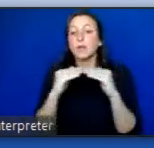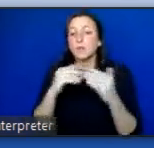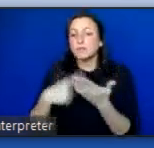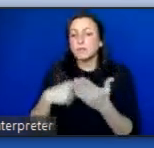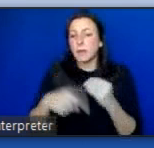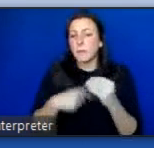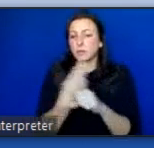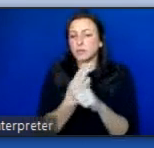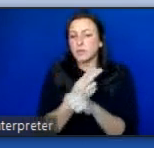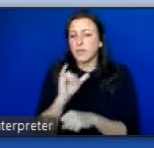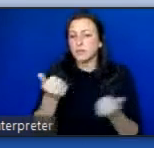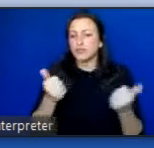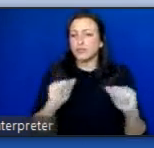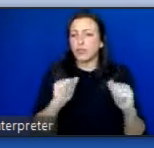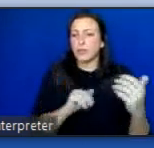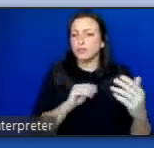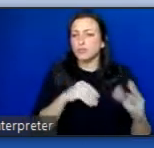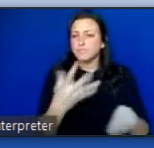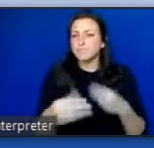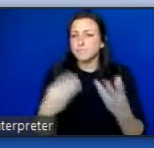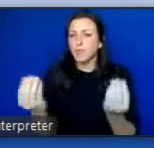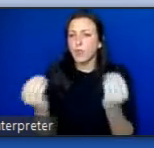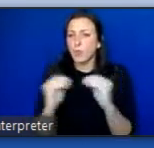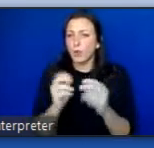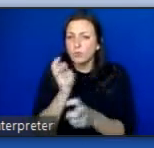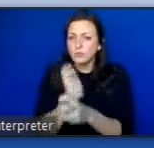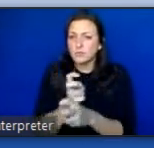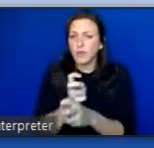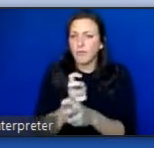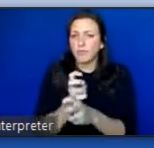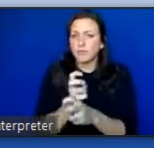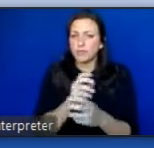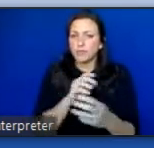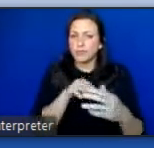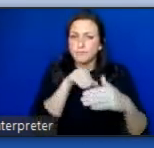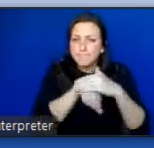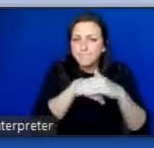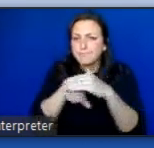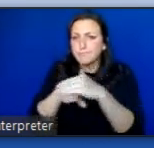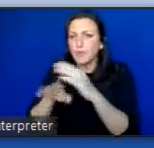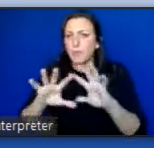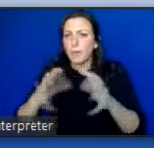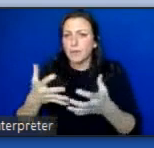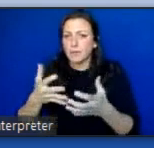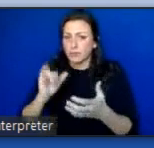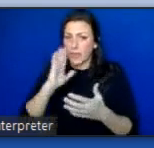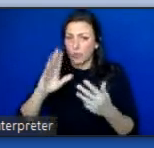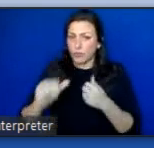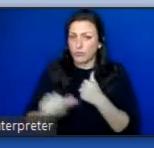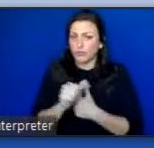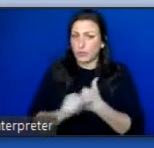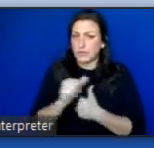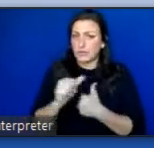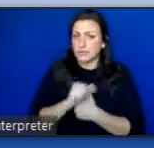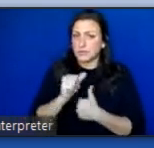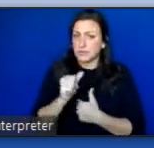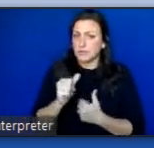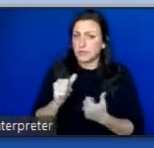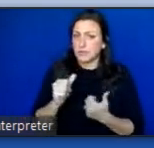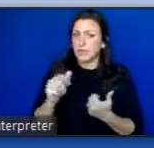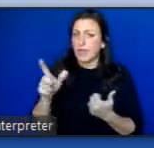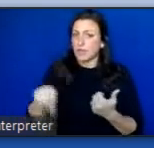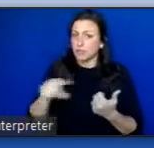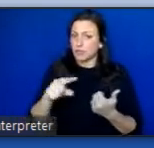reach more difficult to reach populations. And does that then risk creating an impression that